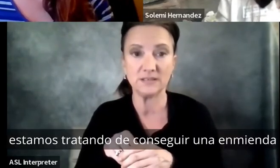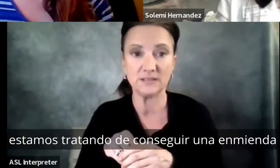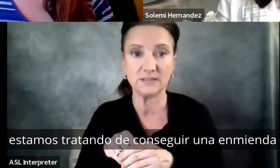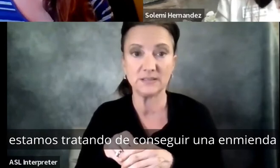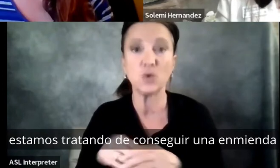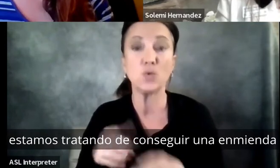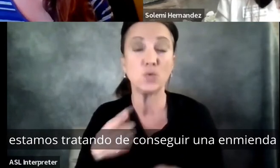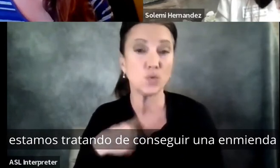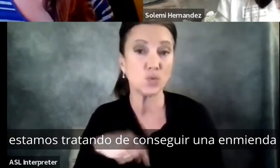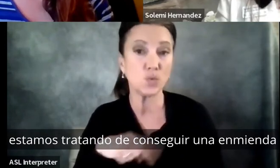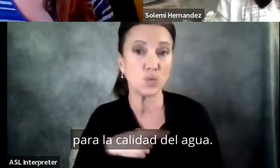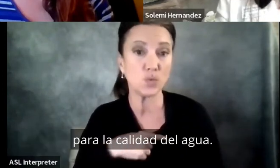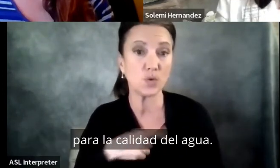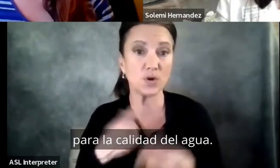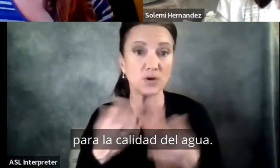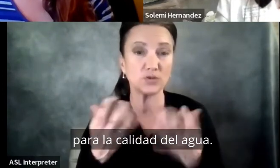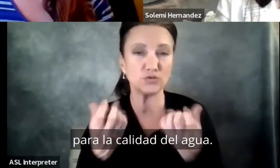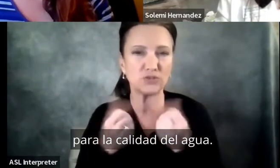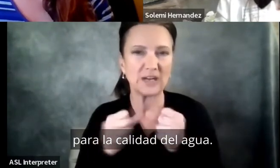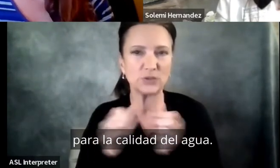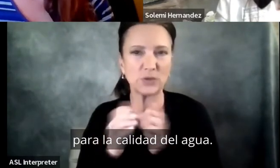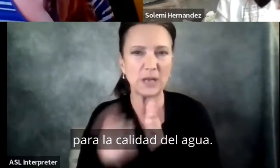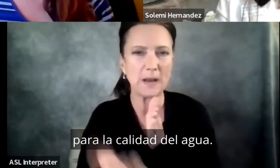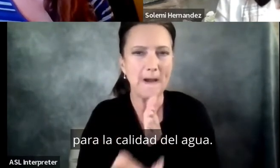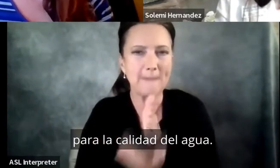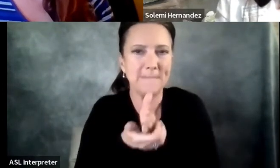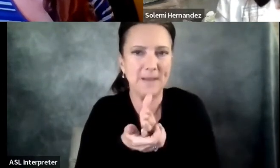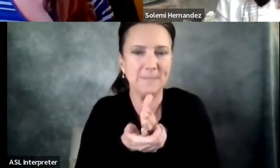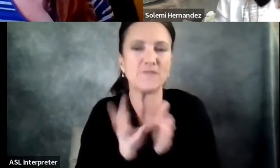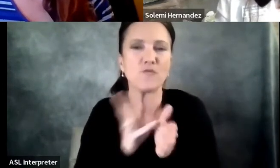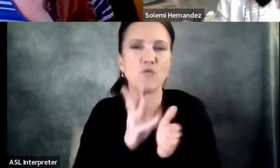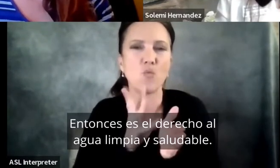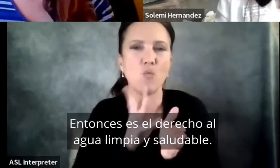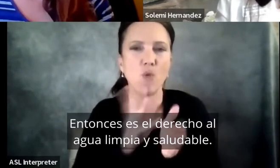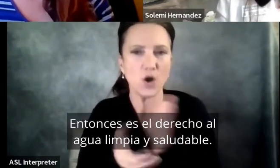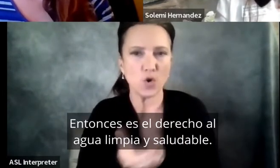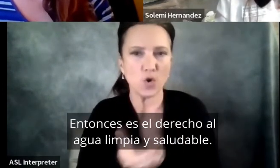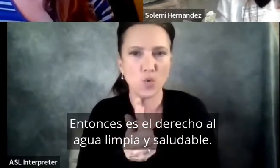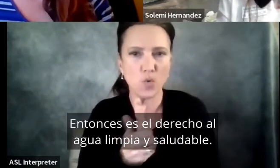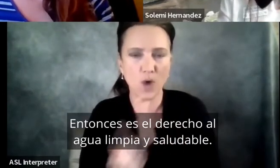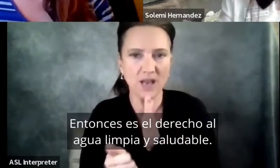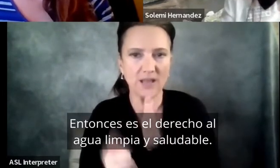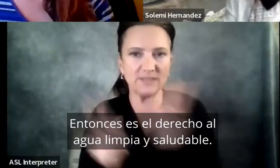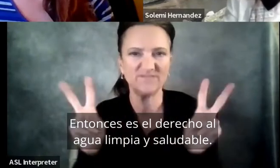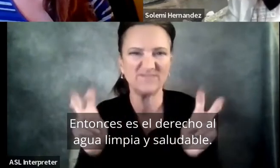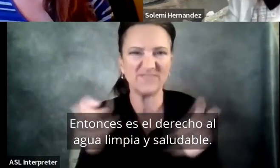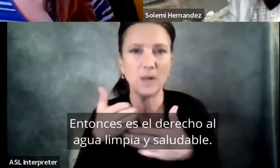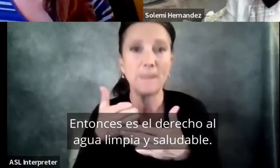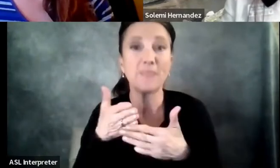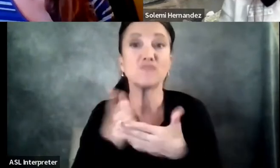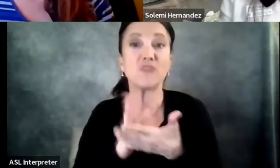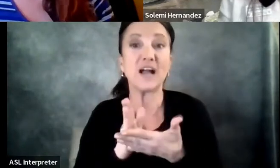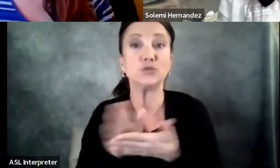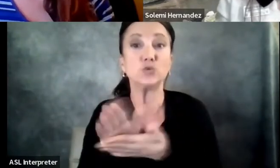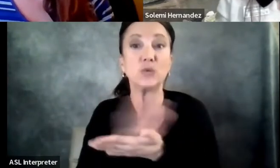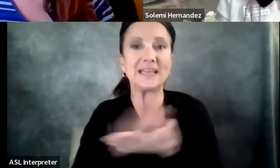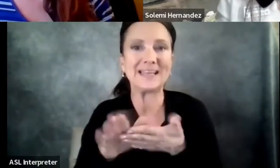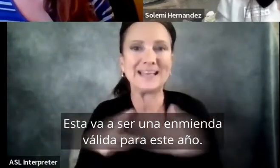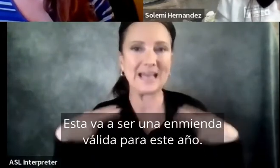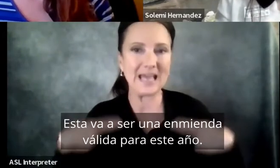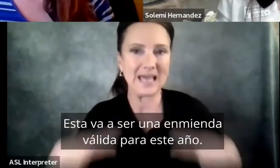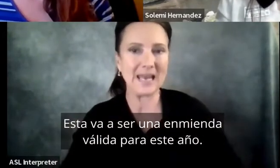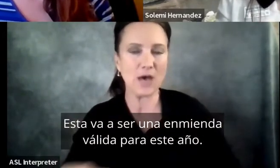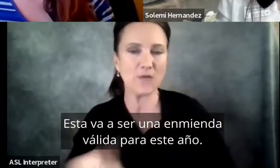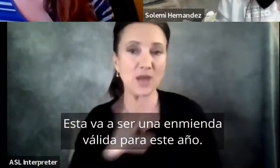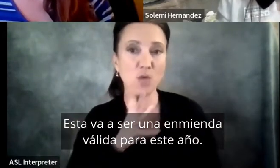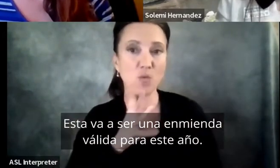we're trying to get an amendment for water quality. So it's the right to clean and healthy water. This